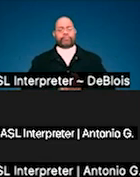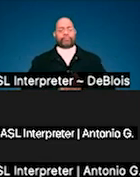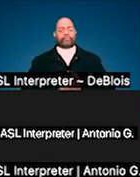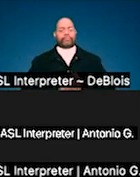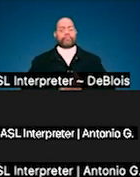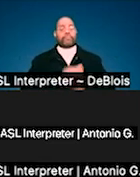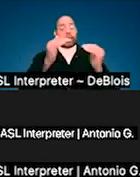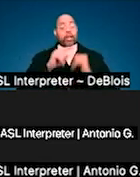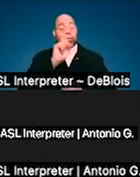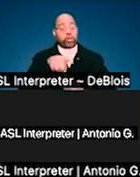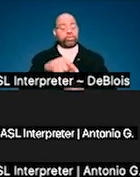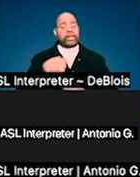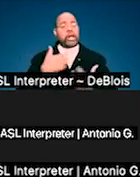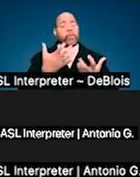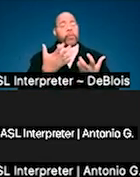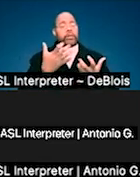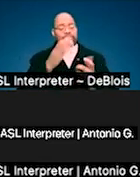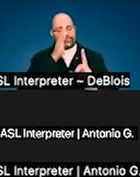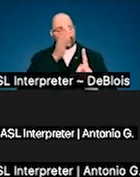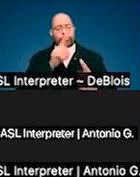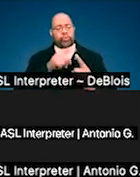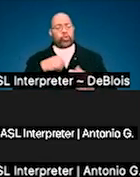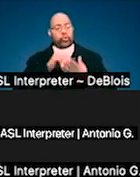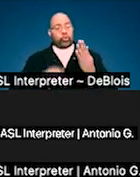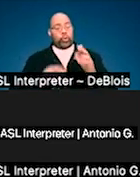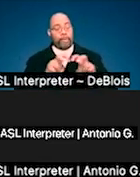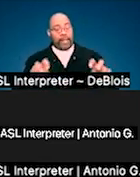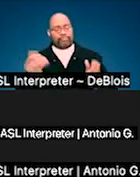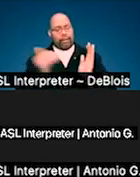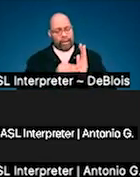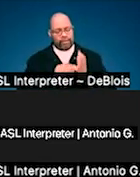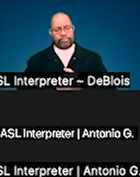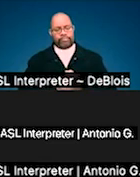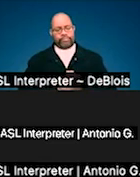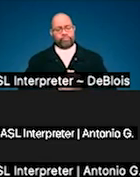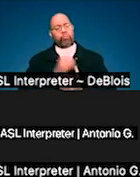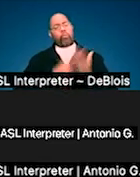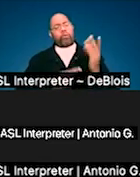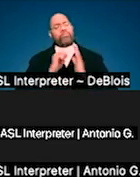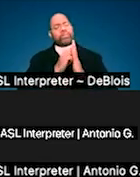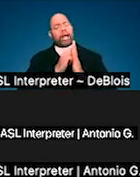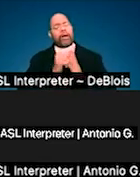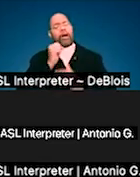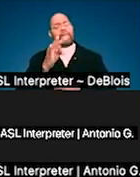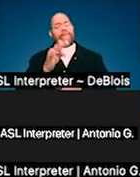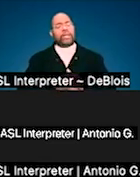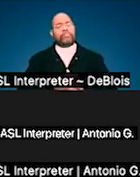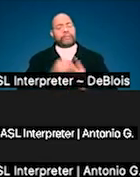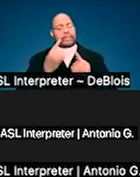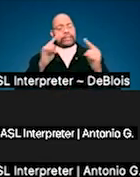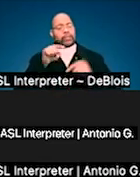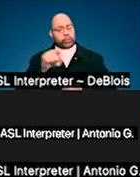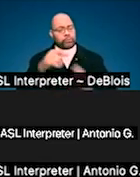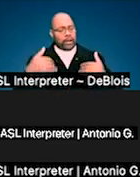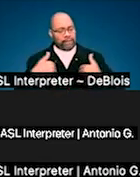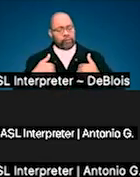This next question I would like to direct to our student panelists again. What is an example of a success you have